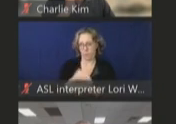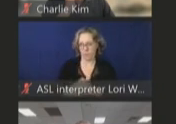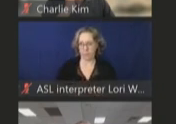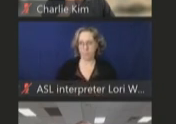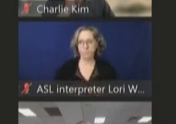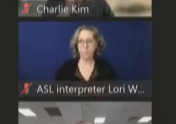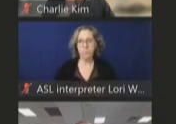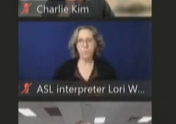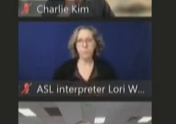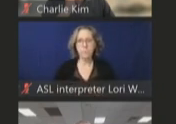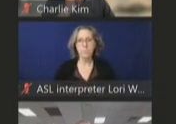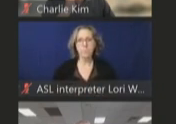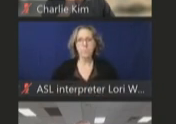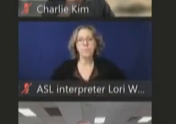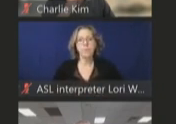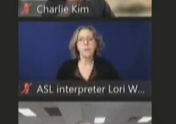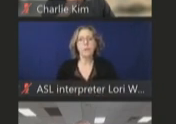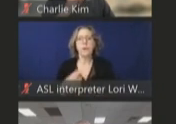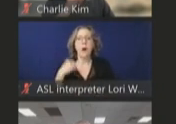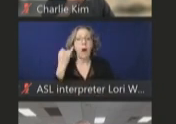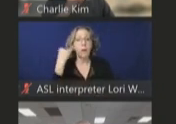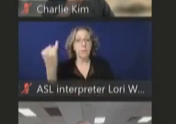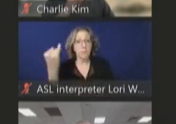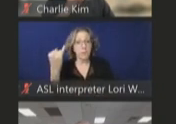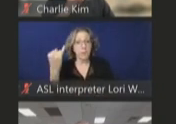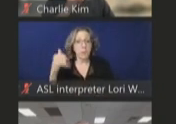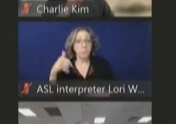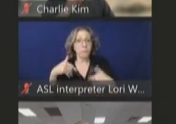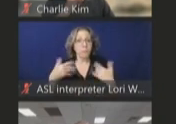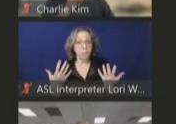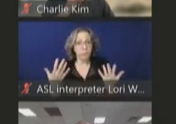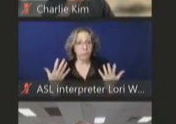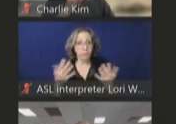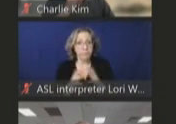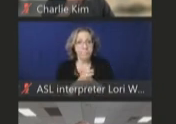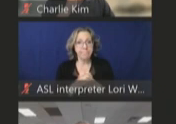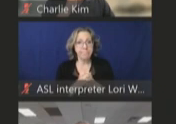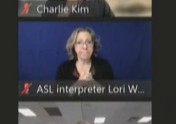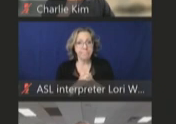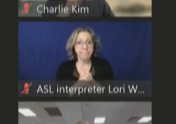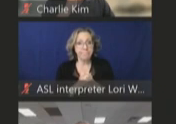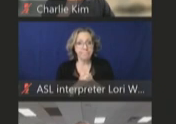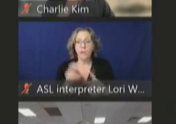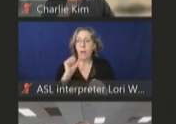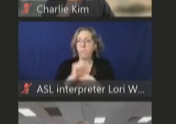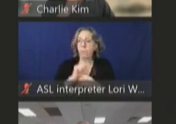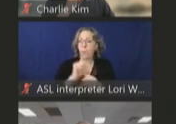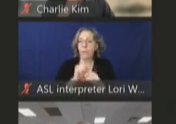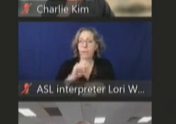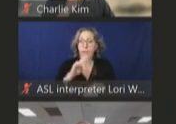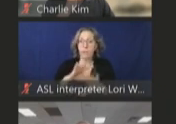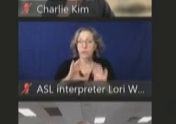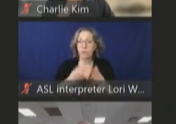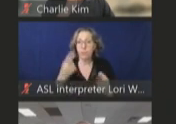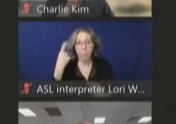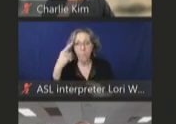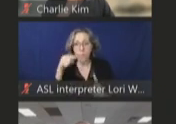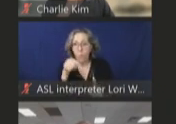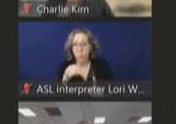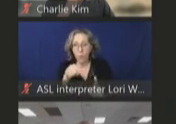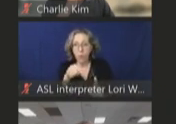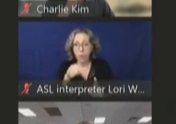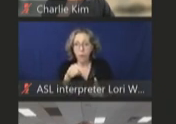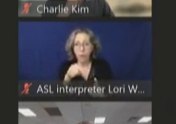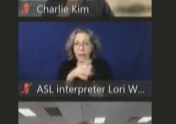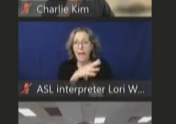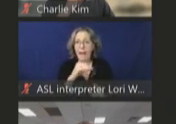And the idea of the employee resource groups and the